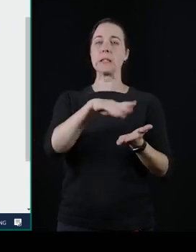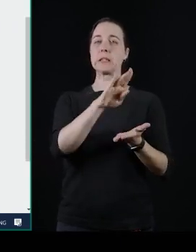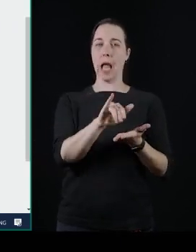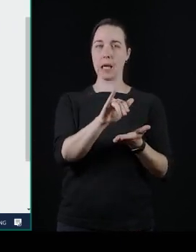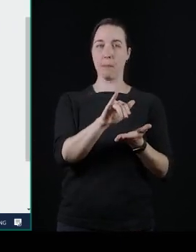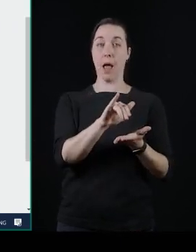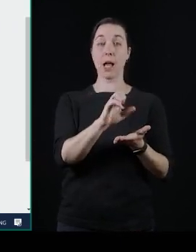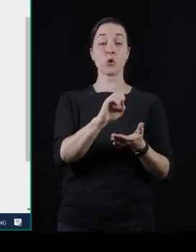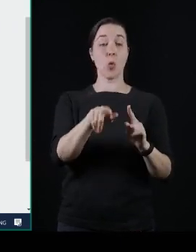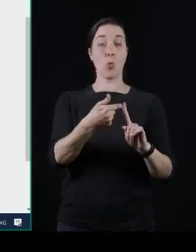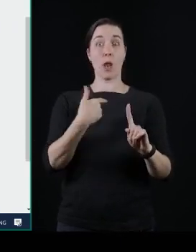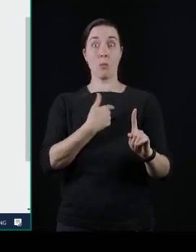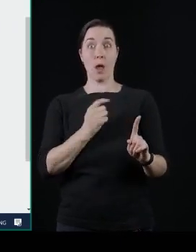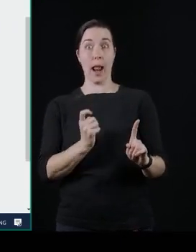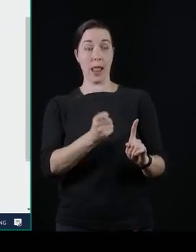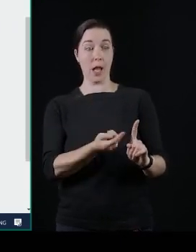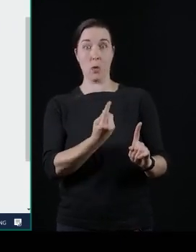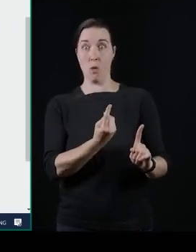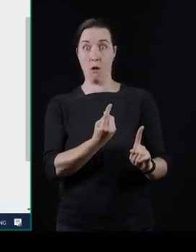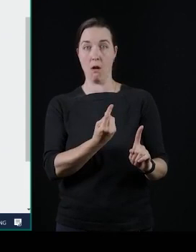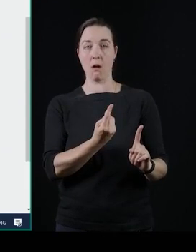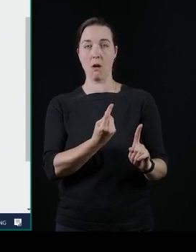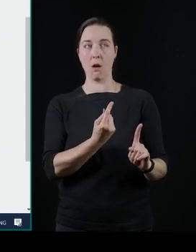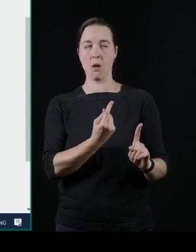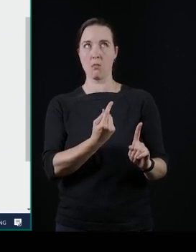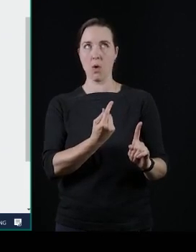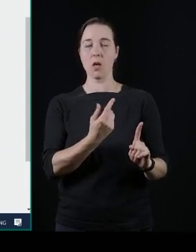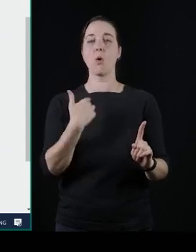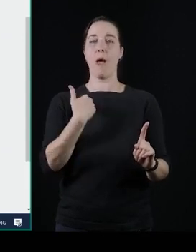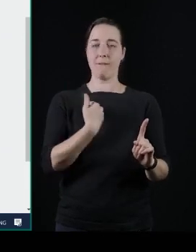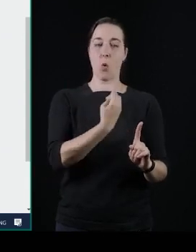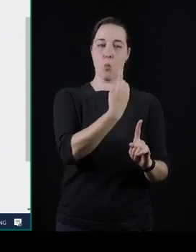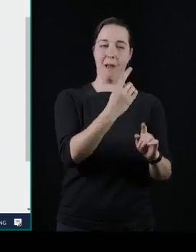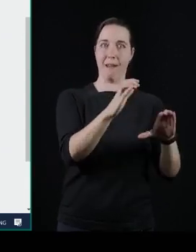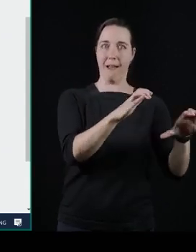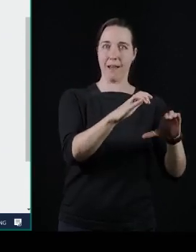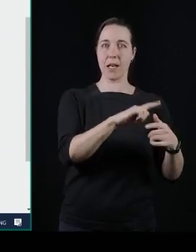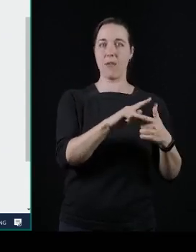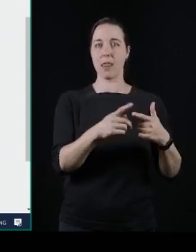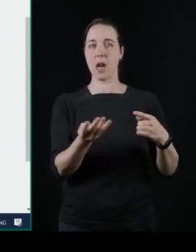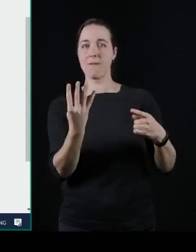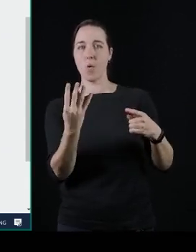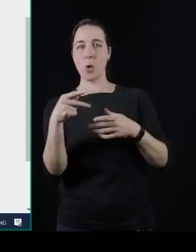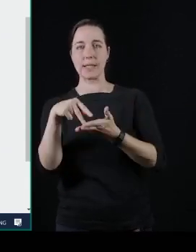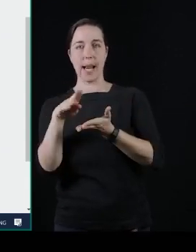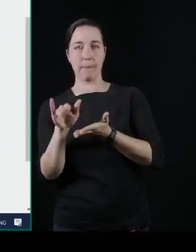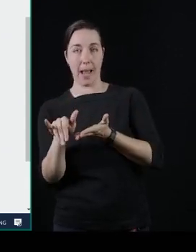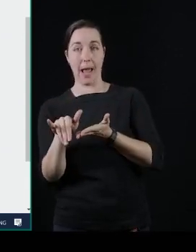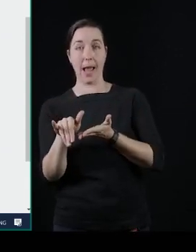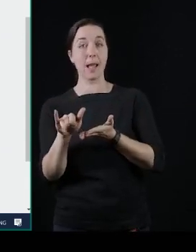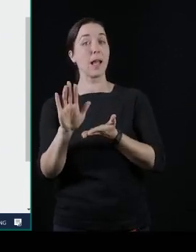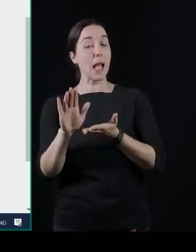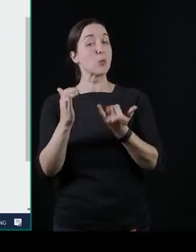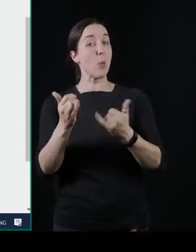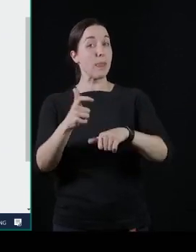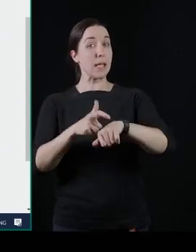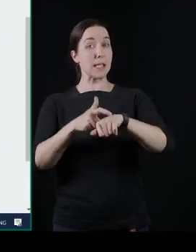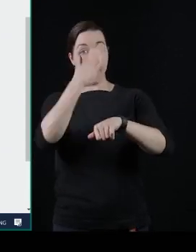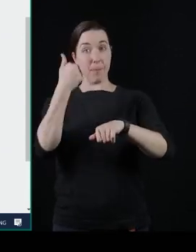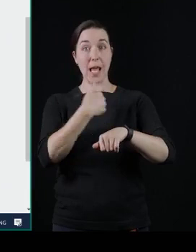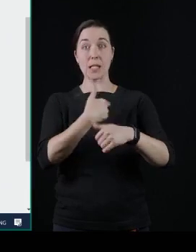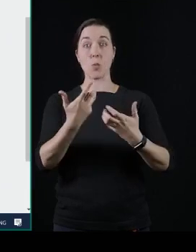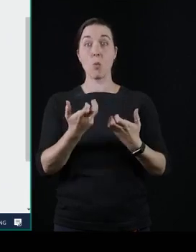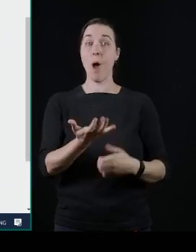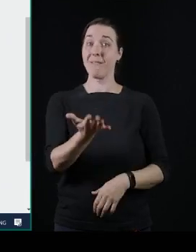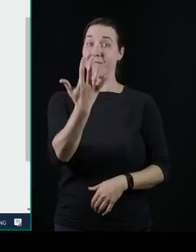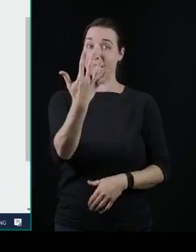by state. Once we allocate one, we'll have 1 active and 4 standing by. At this time, since we